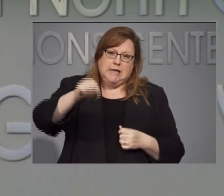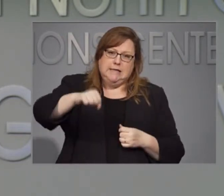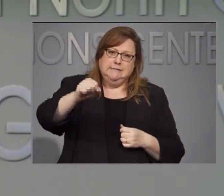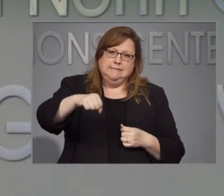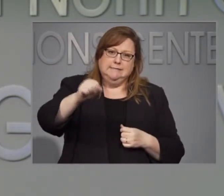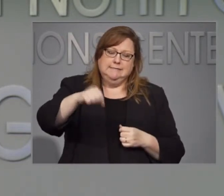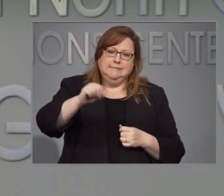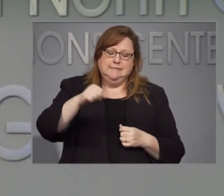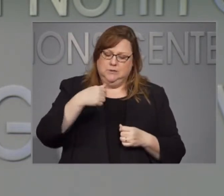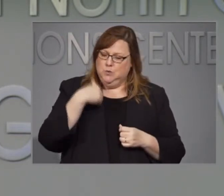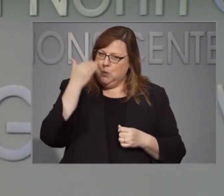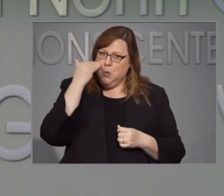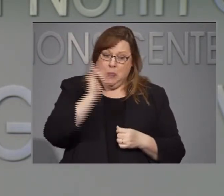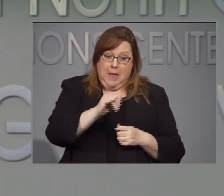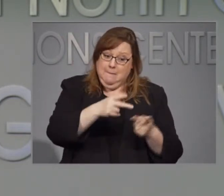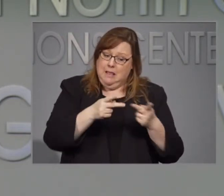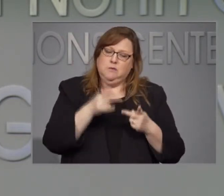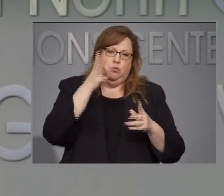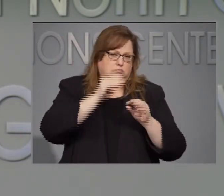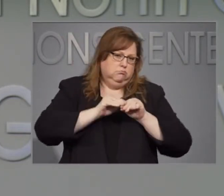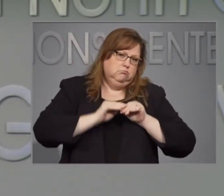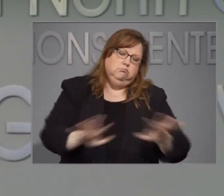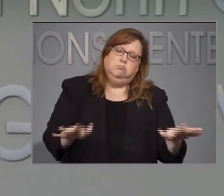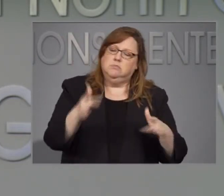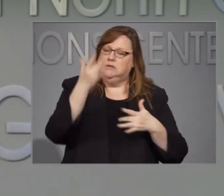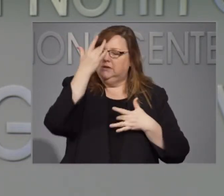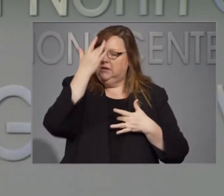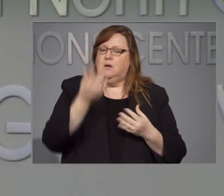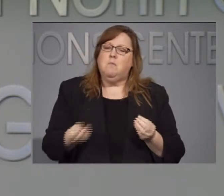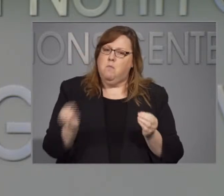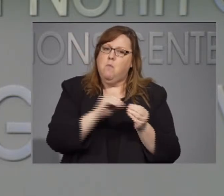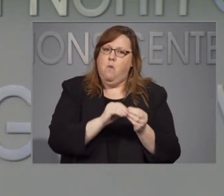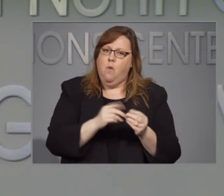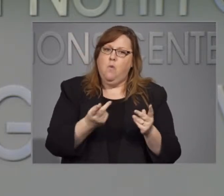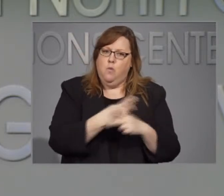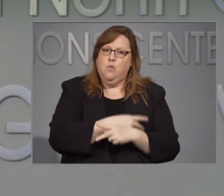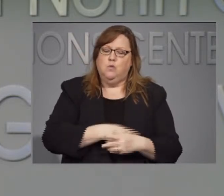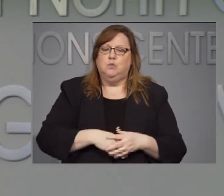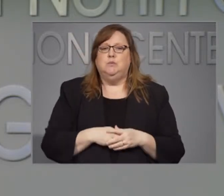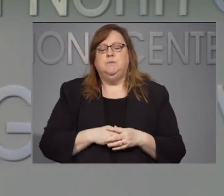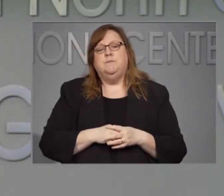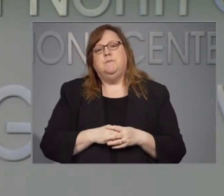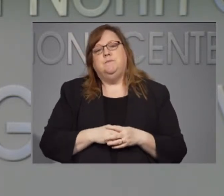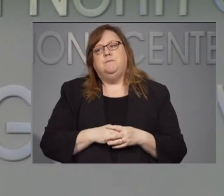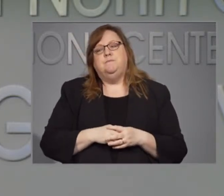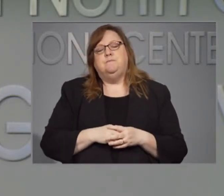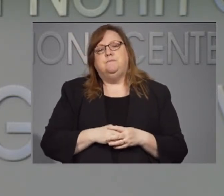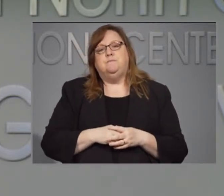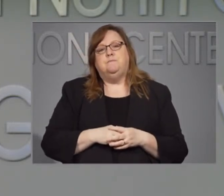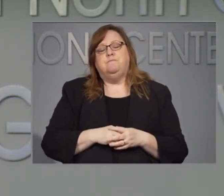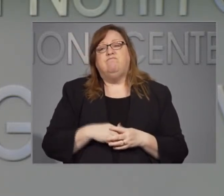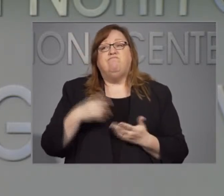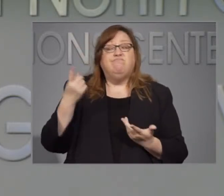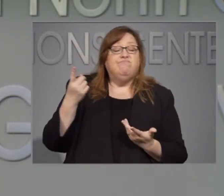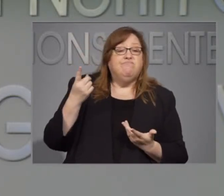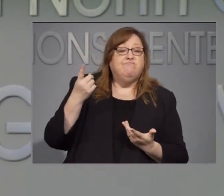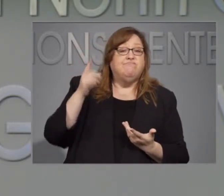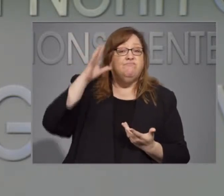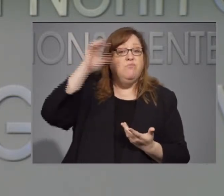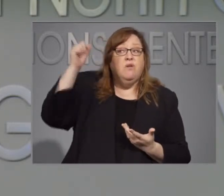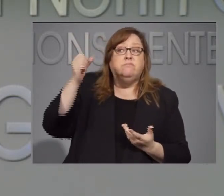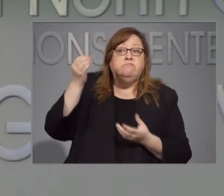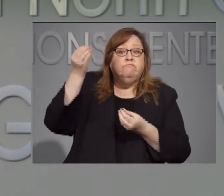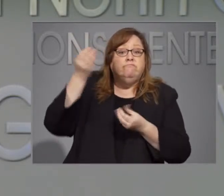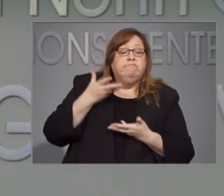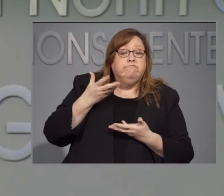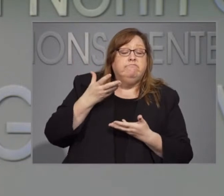occurs. I've not heard anything from the president's campaign about any rally in North Carolina.